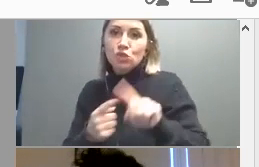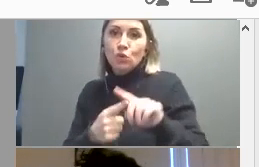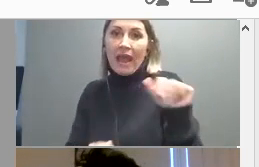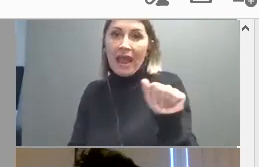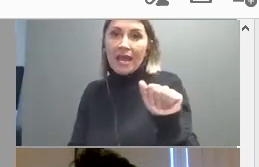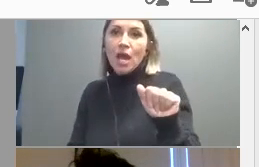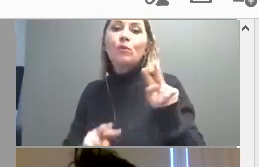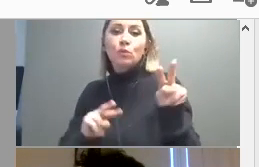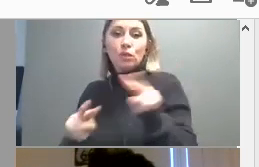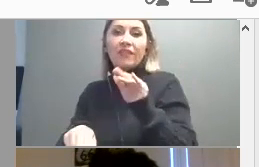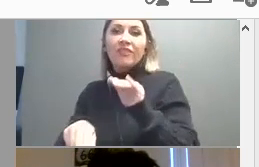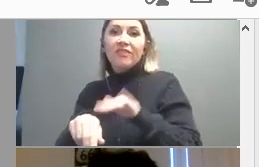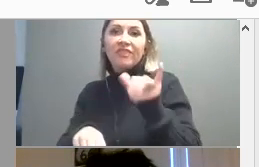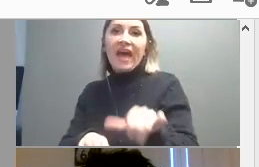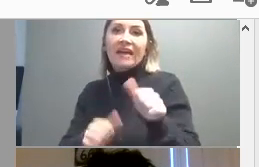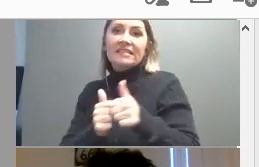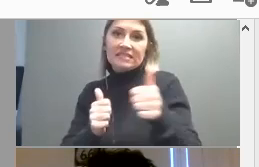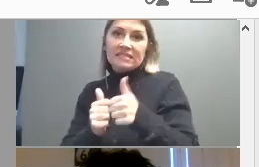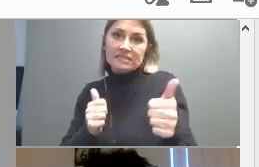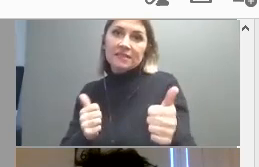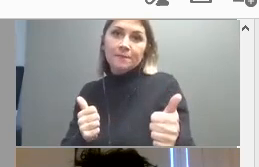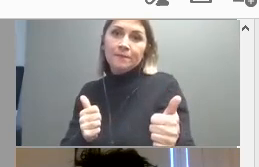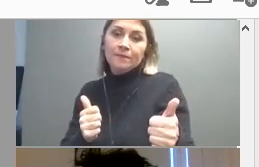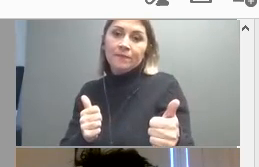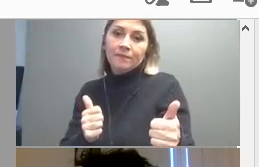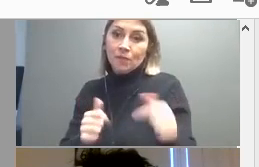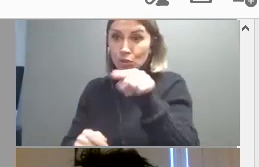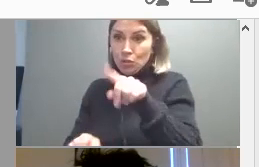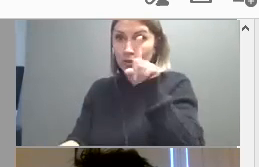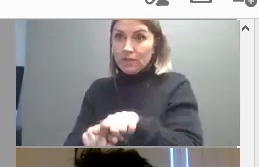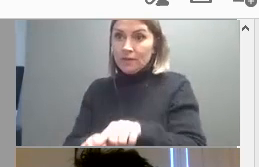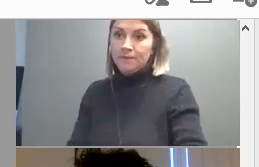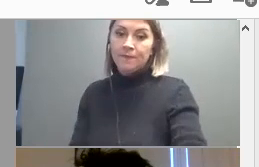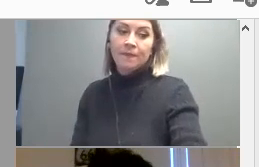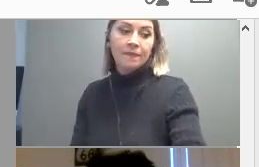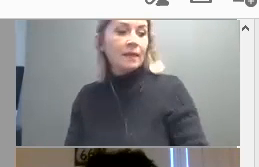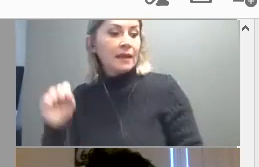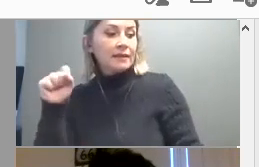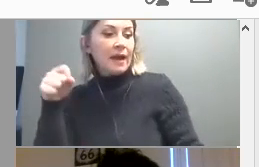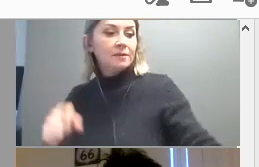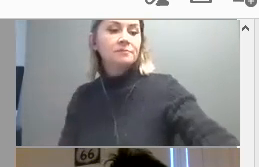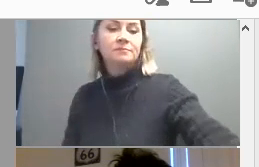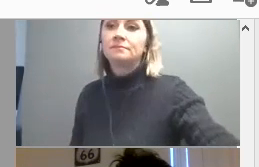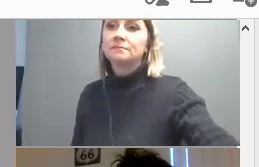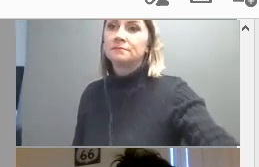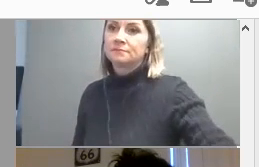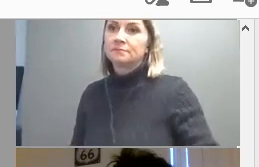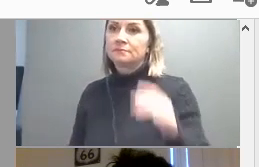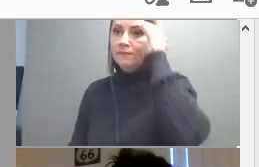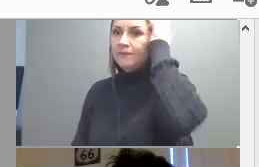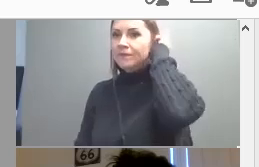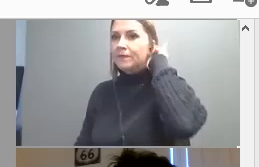this particular distance rather than A equals to 6. Do you agree? Yep. Yes, exactly.